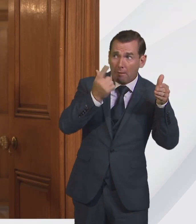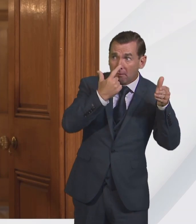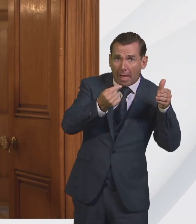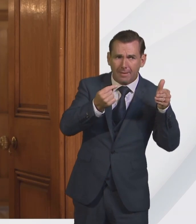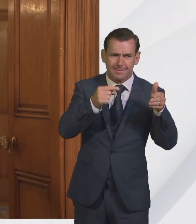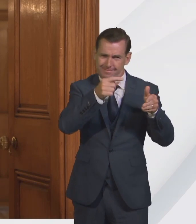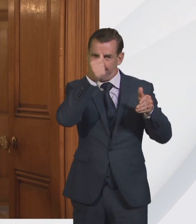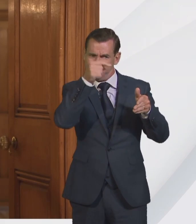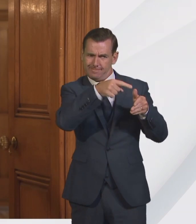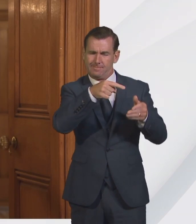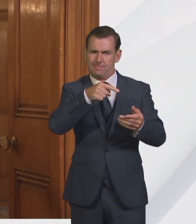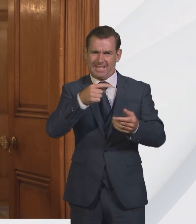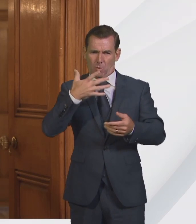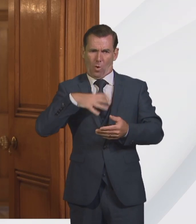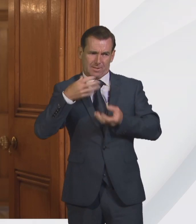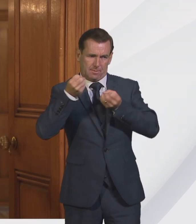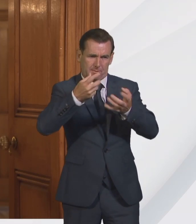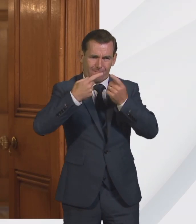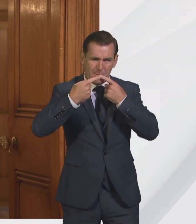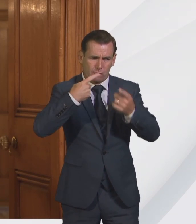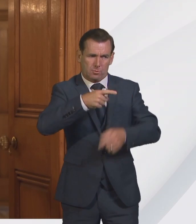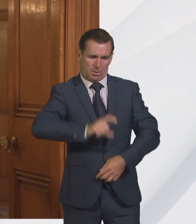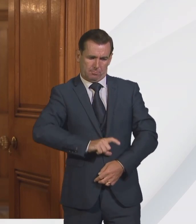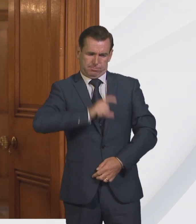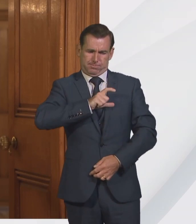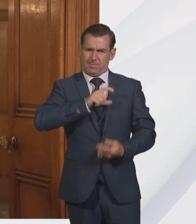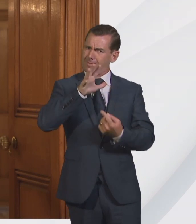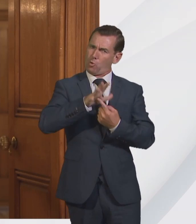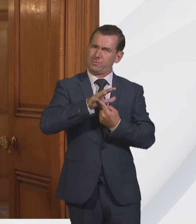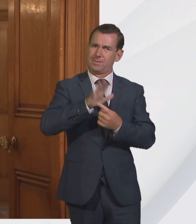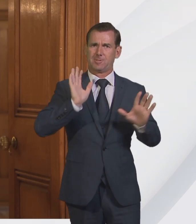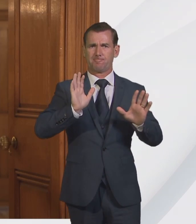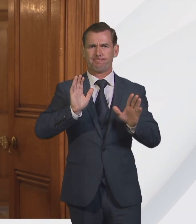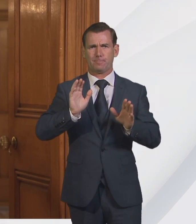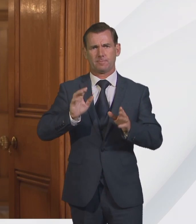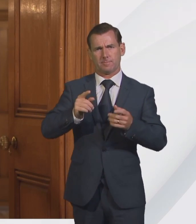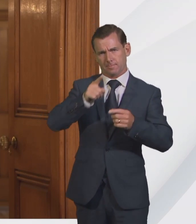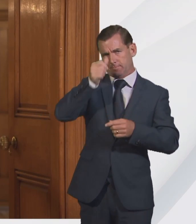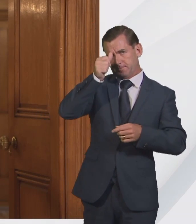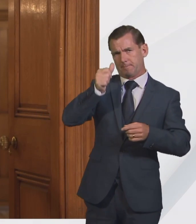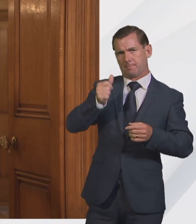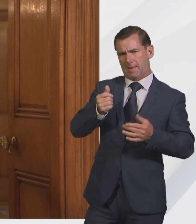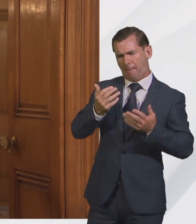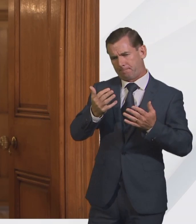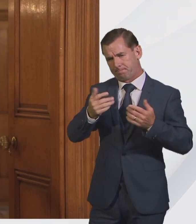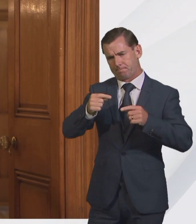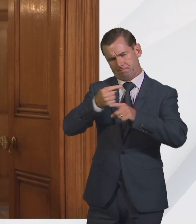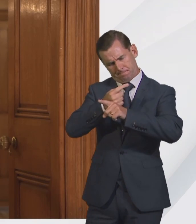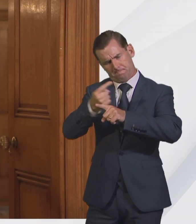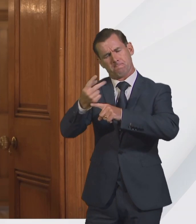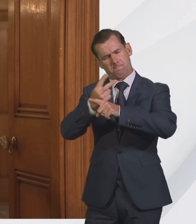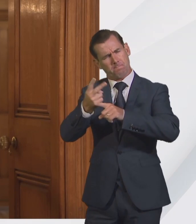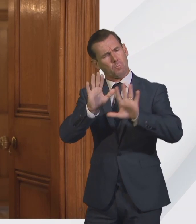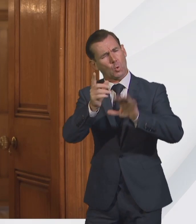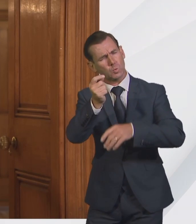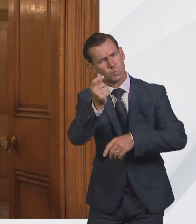steps outside is incredibly important to every one of them. And that's why in the coming weeks, very